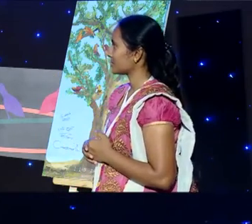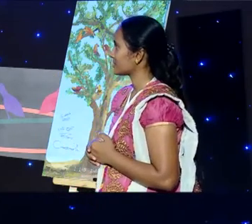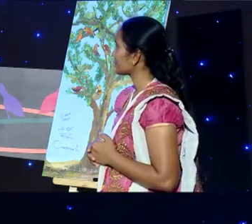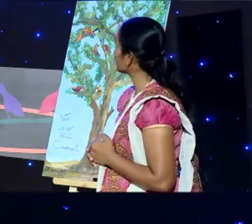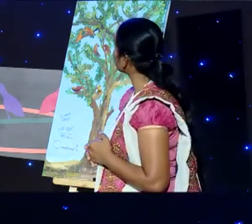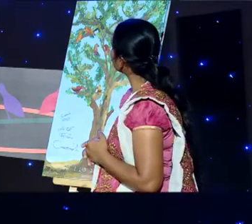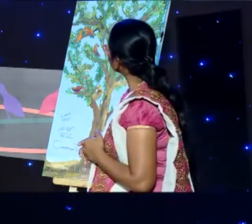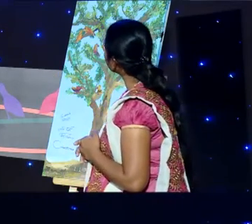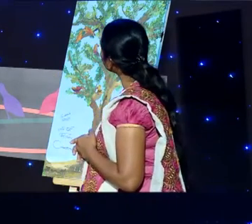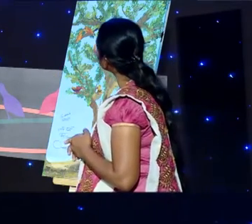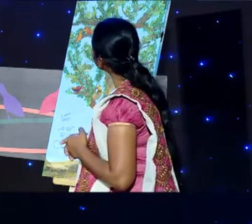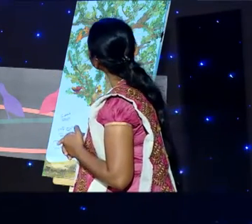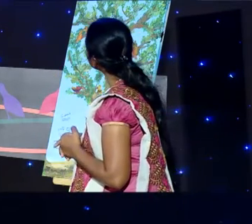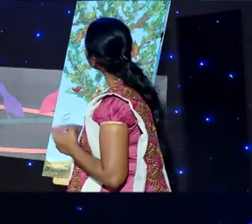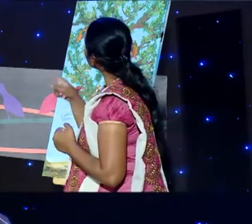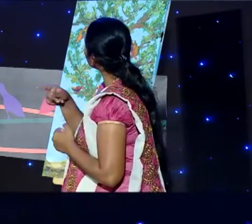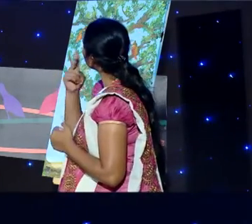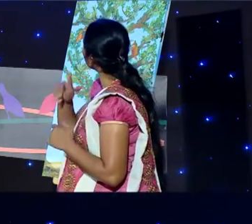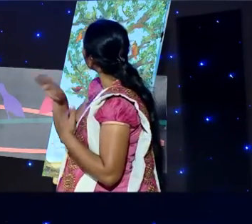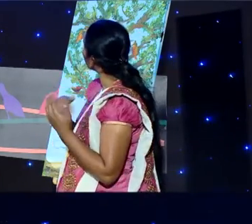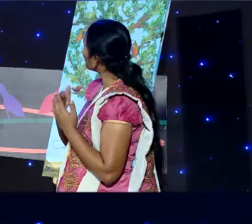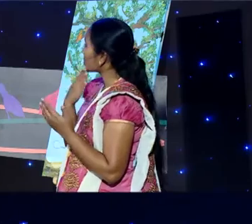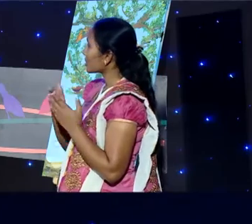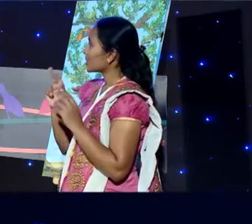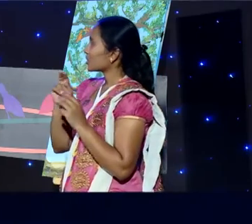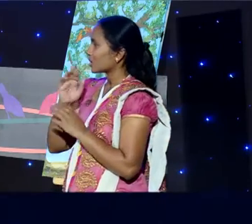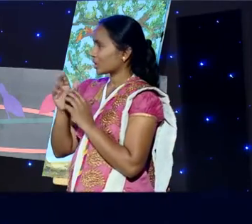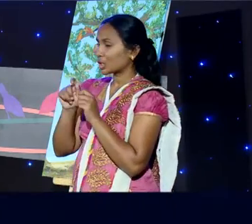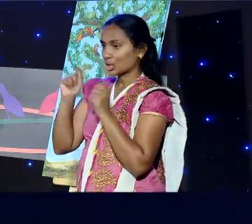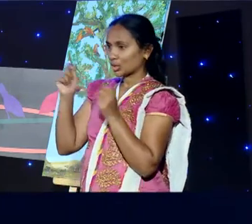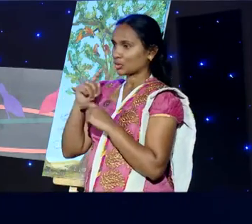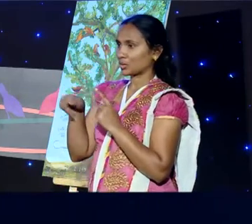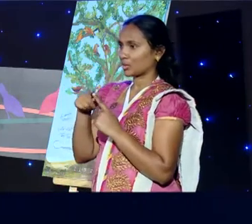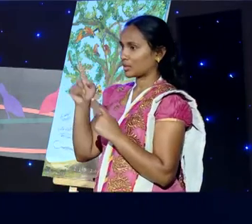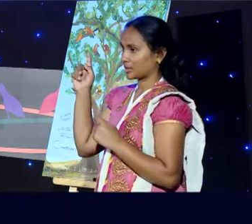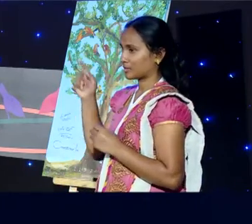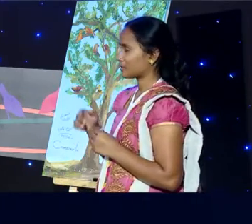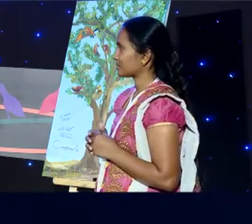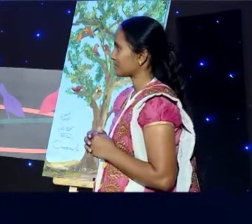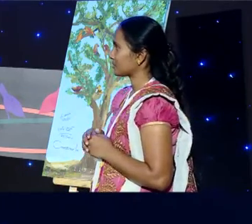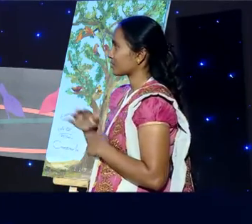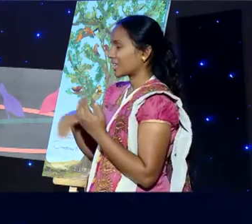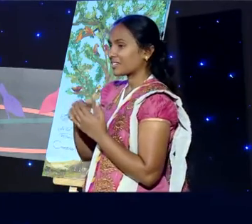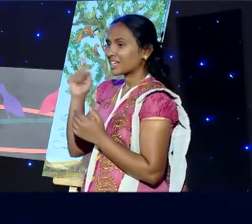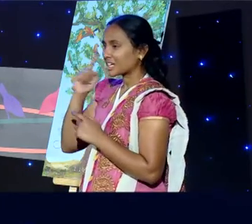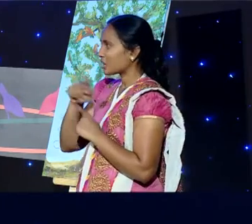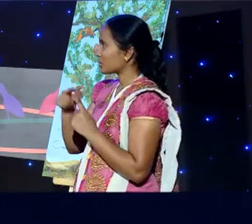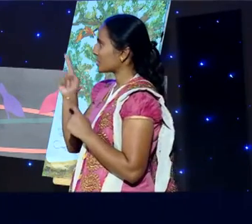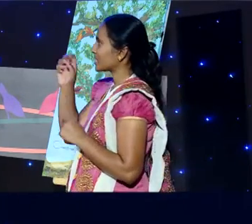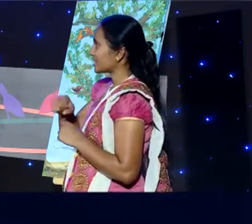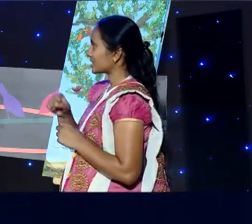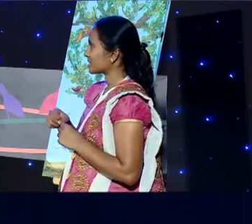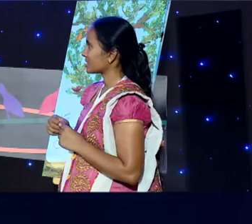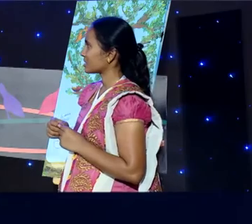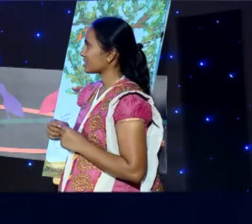was all over the news, right? Everyone says, so, how does it work? Is it working? Are people paying? Everyone's kind of curious. He says, yeah, yeah. And